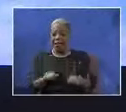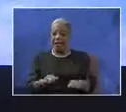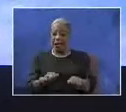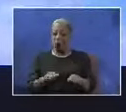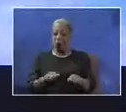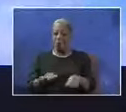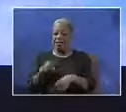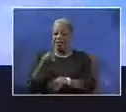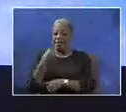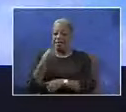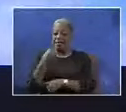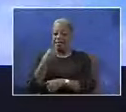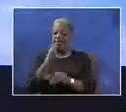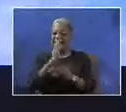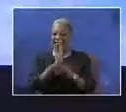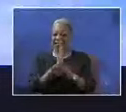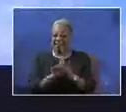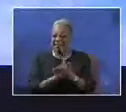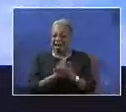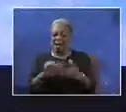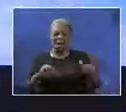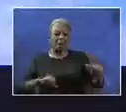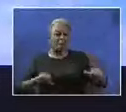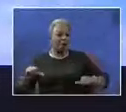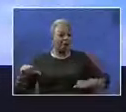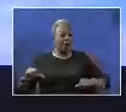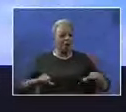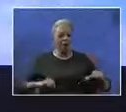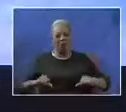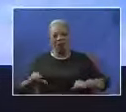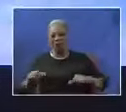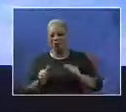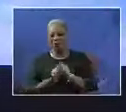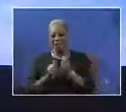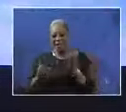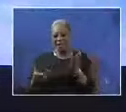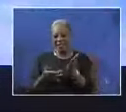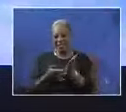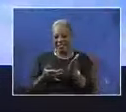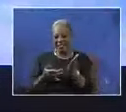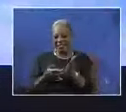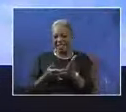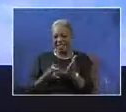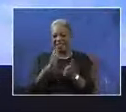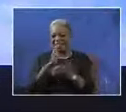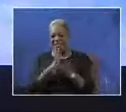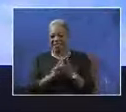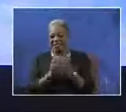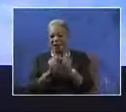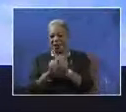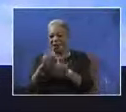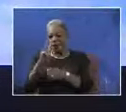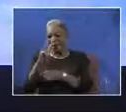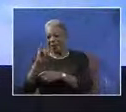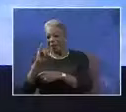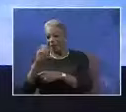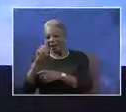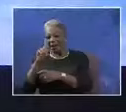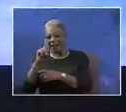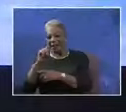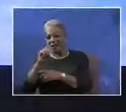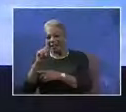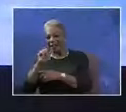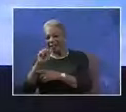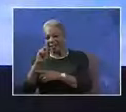can say some boast in our technology and some boast in our wizardry and some boast